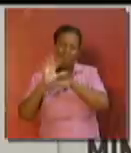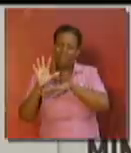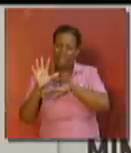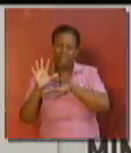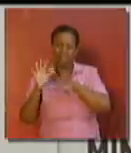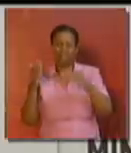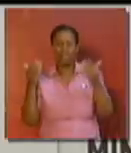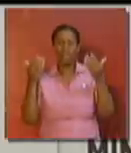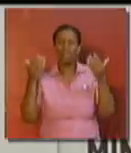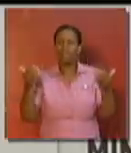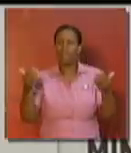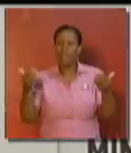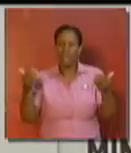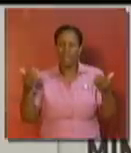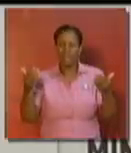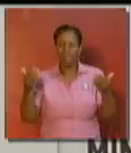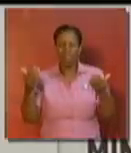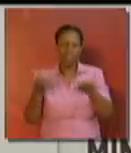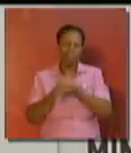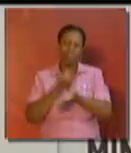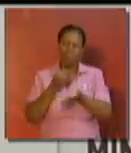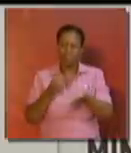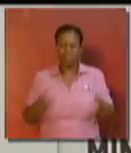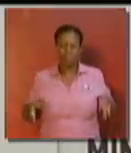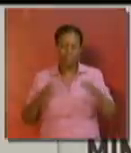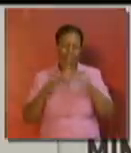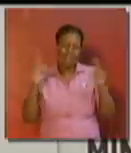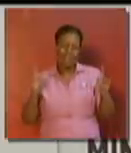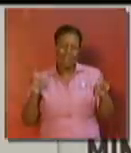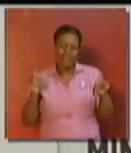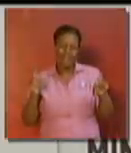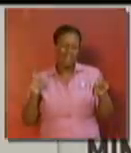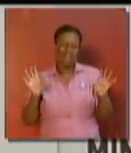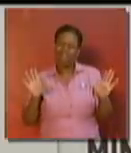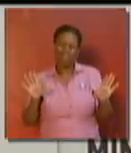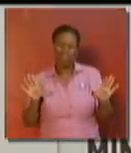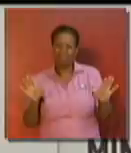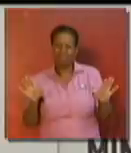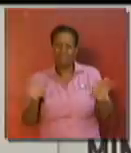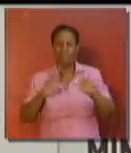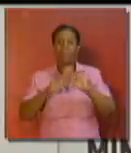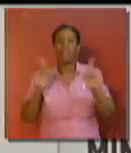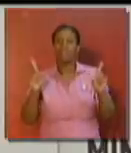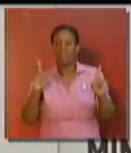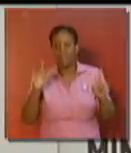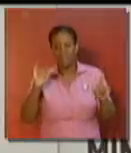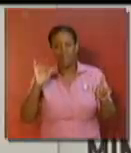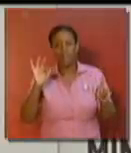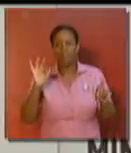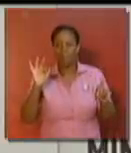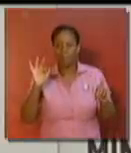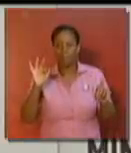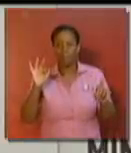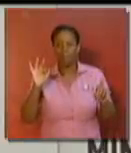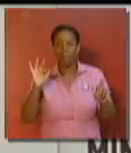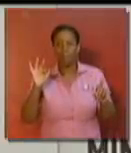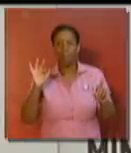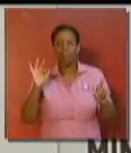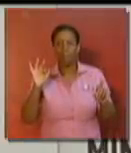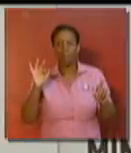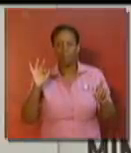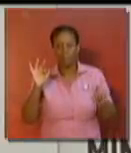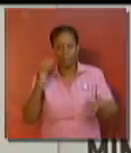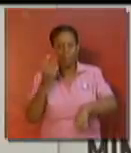vaccine during the rollout. However, if you find out that you are pregnant after being vaccinated, or you